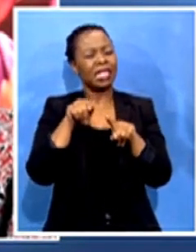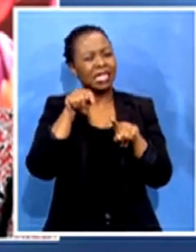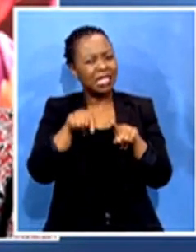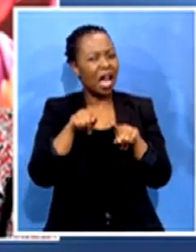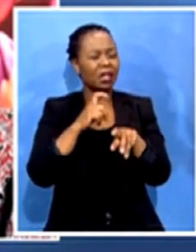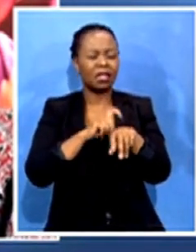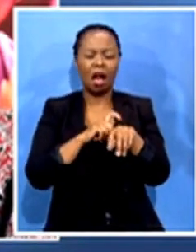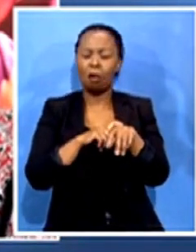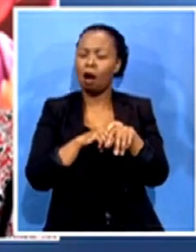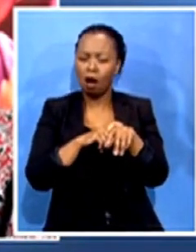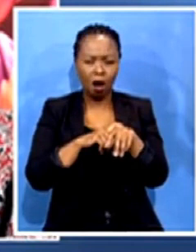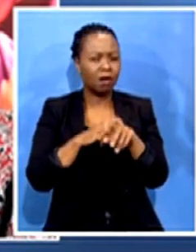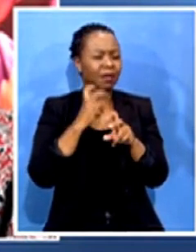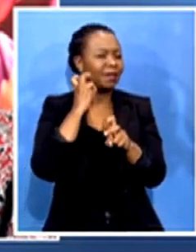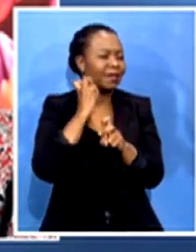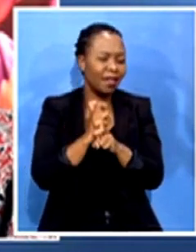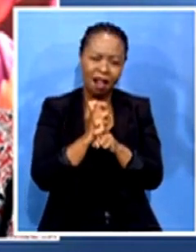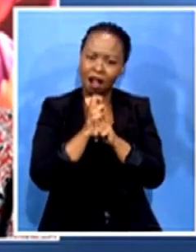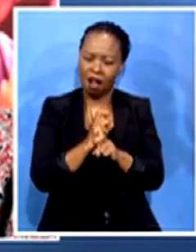faced with a high number of